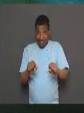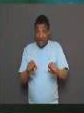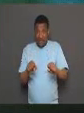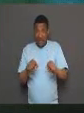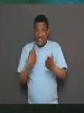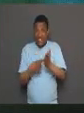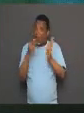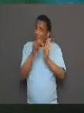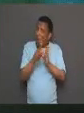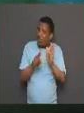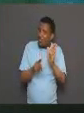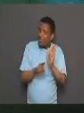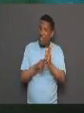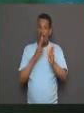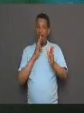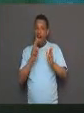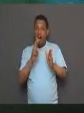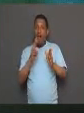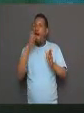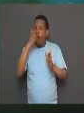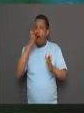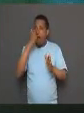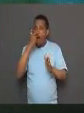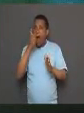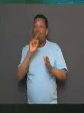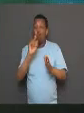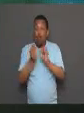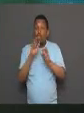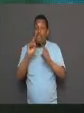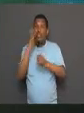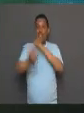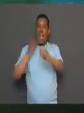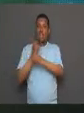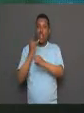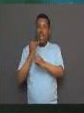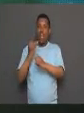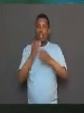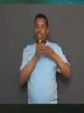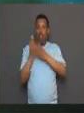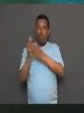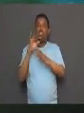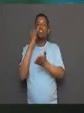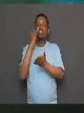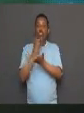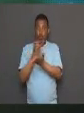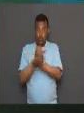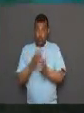These policies are often influenced by international governing